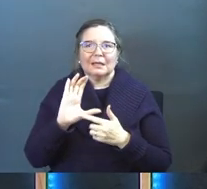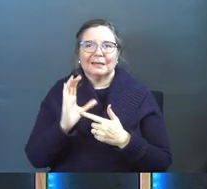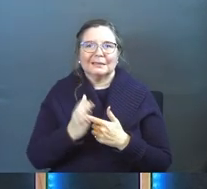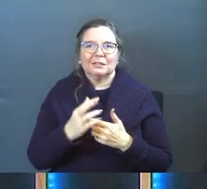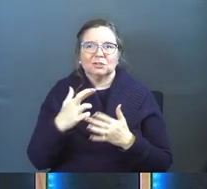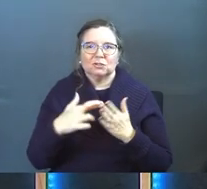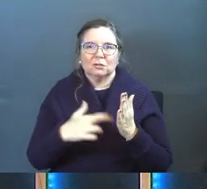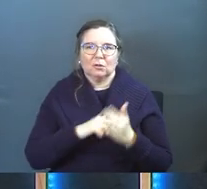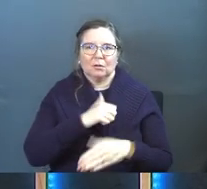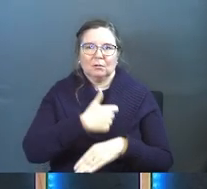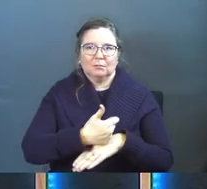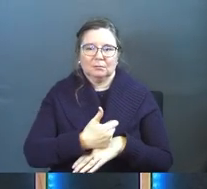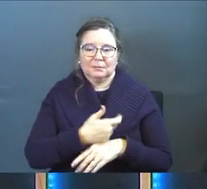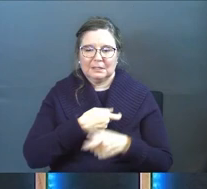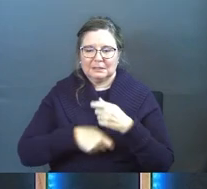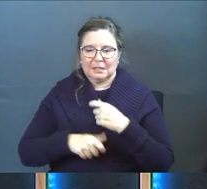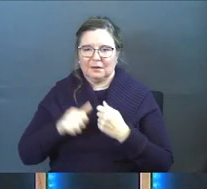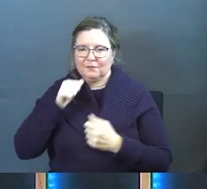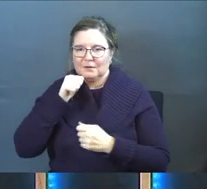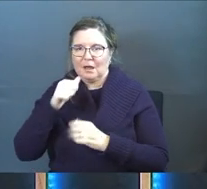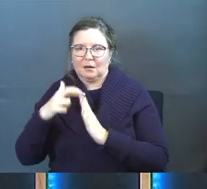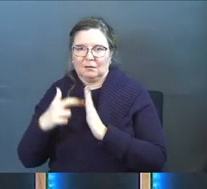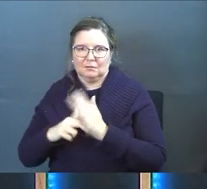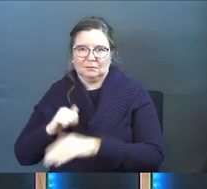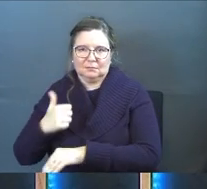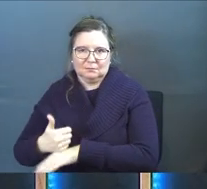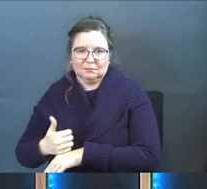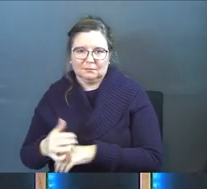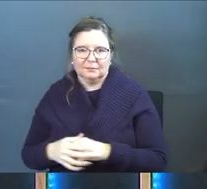conditional instead of unconditional.